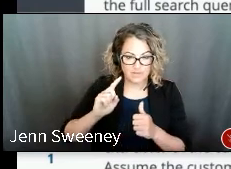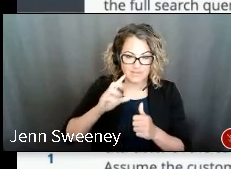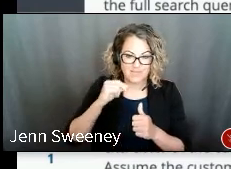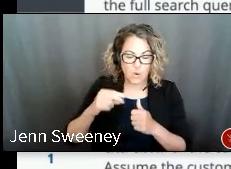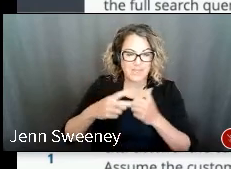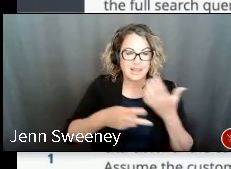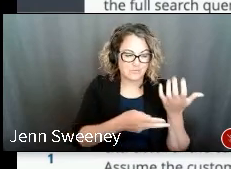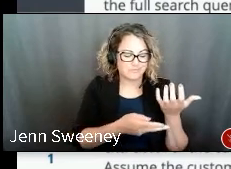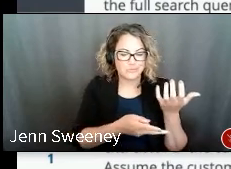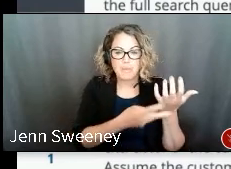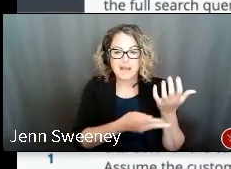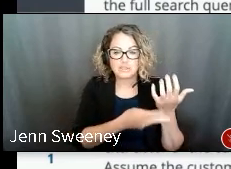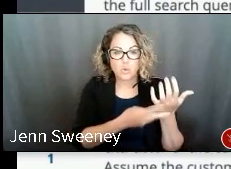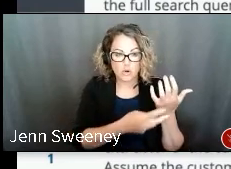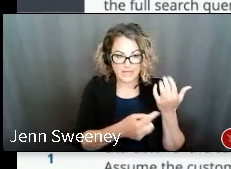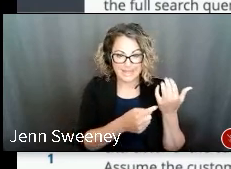repository.